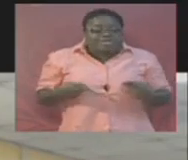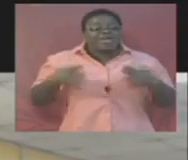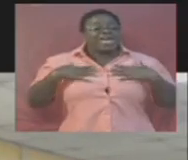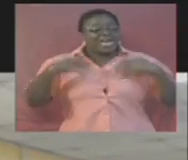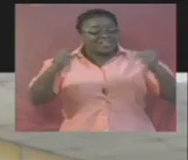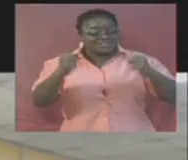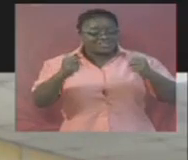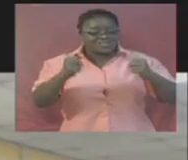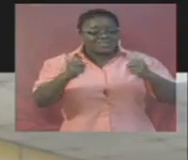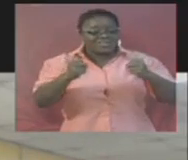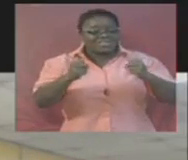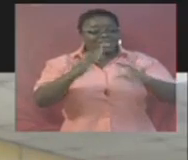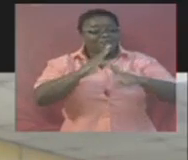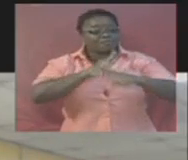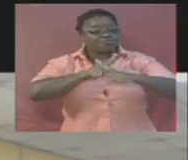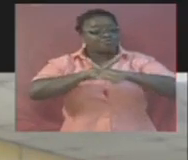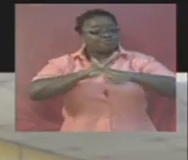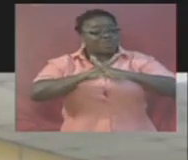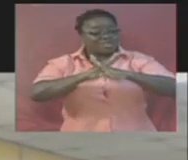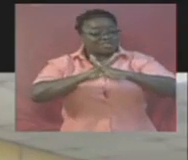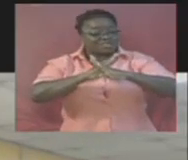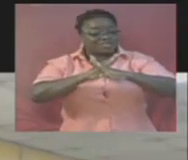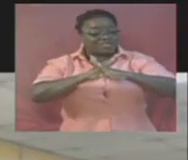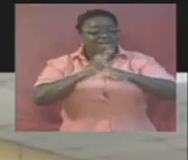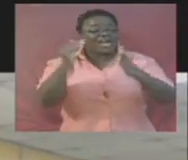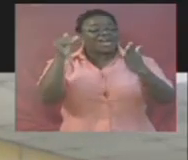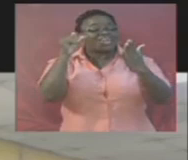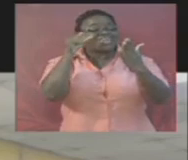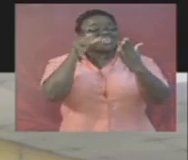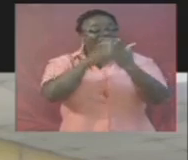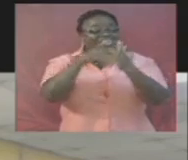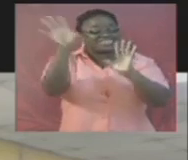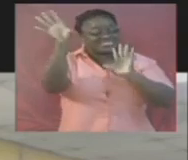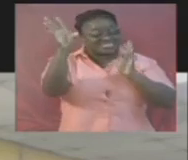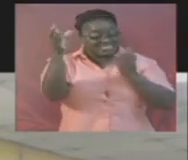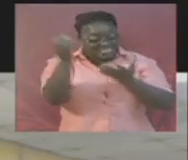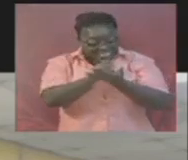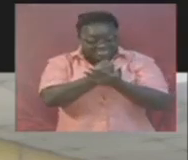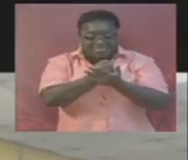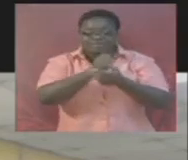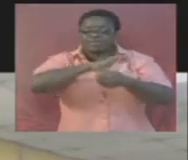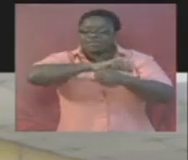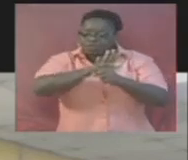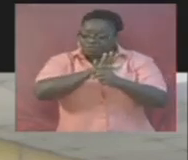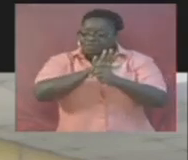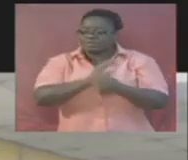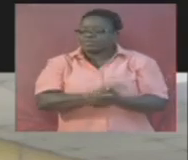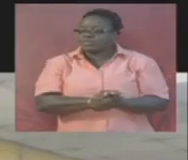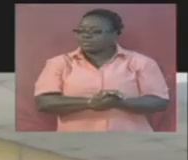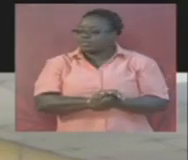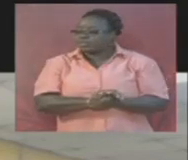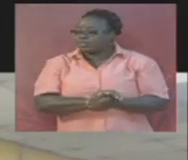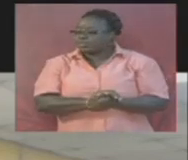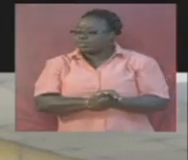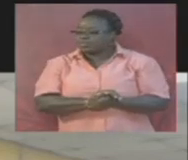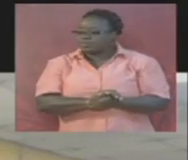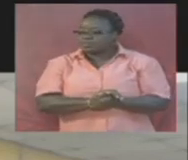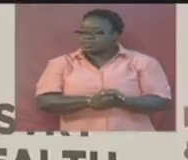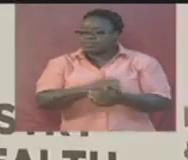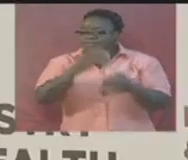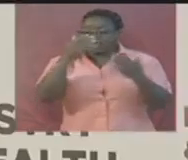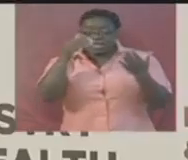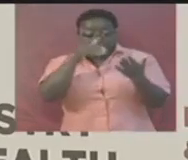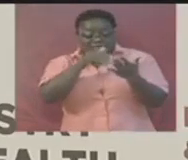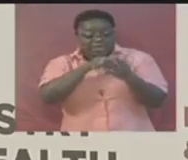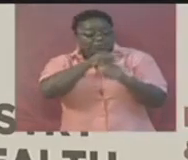as a 95% efficacy against contracting the virus. Well, again, when we work out